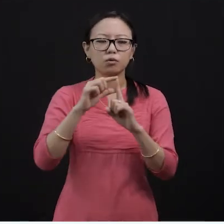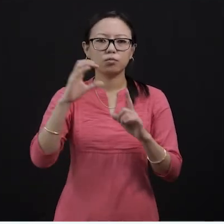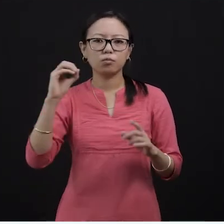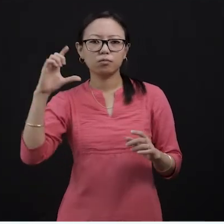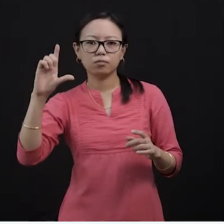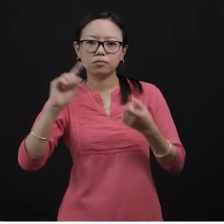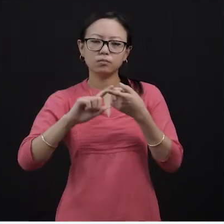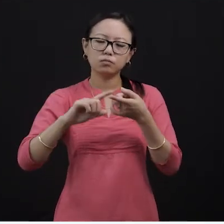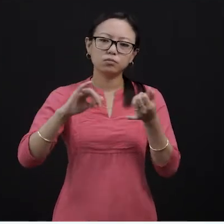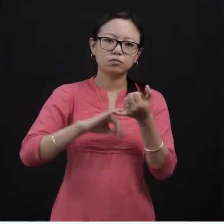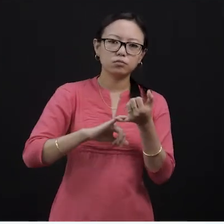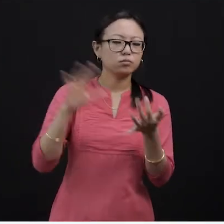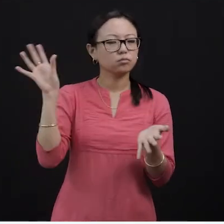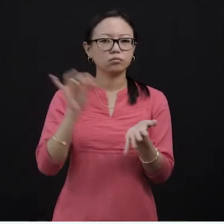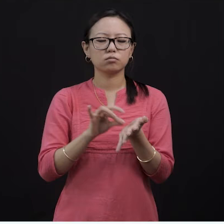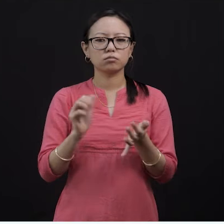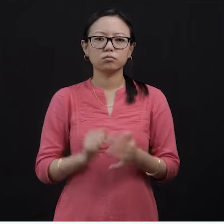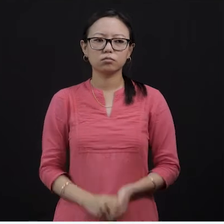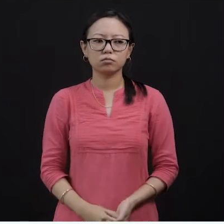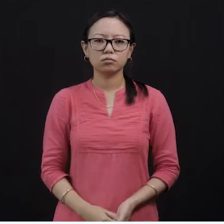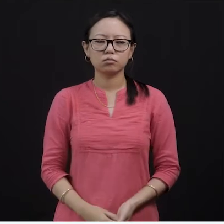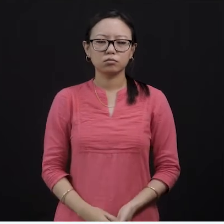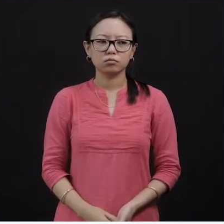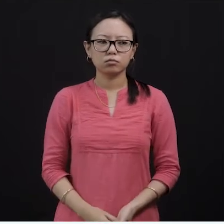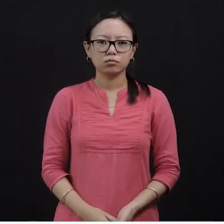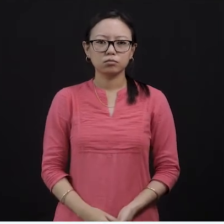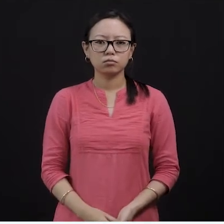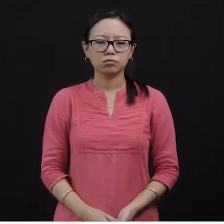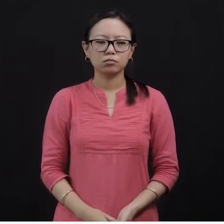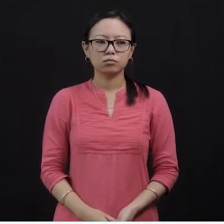magnet. Okay? Poles of magnet.